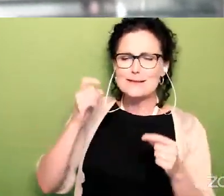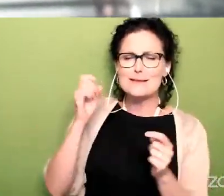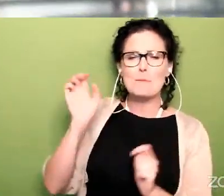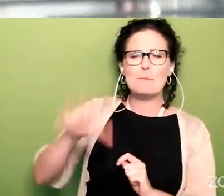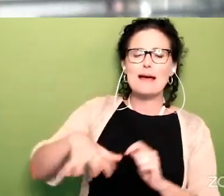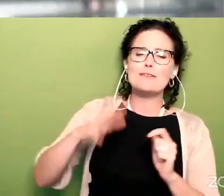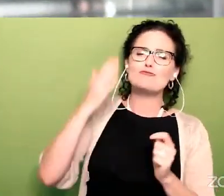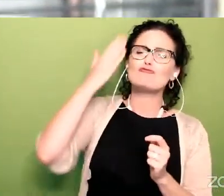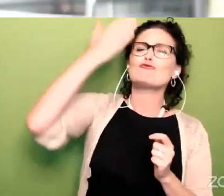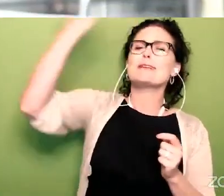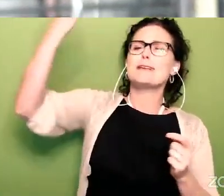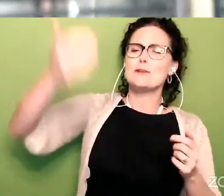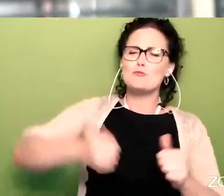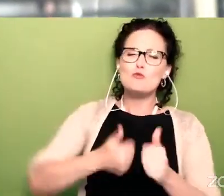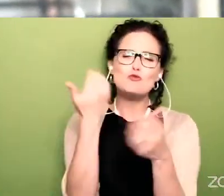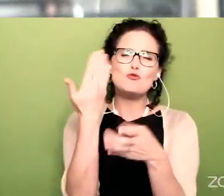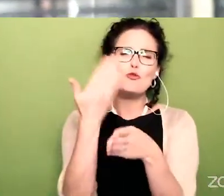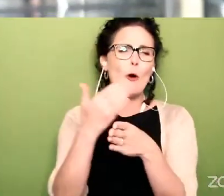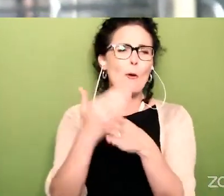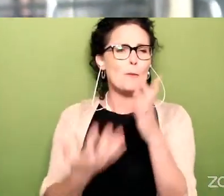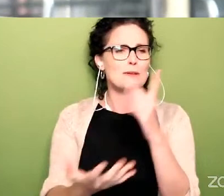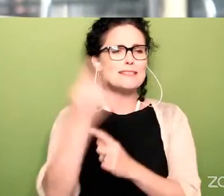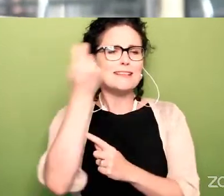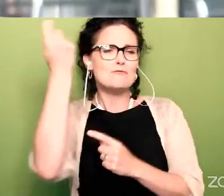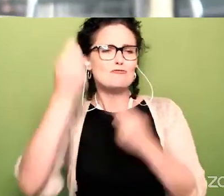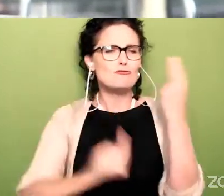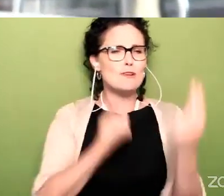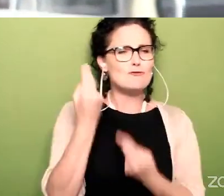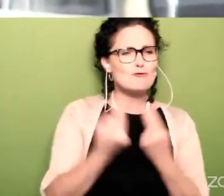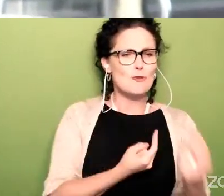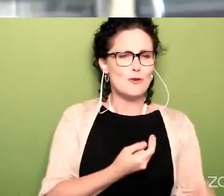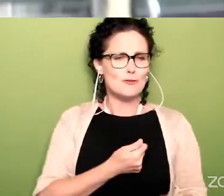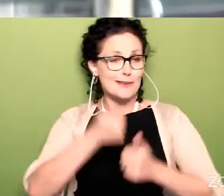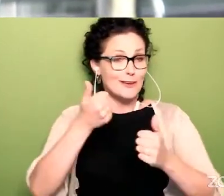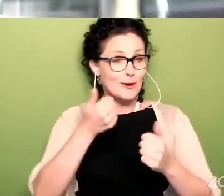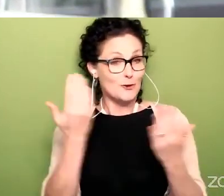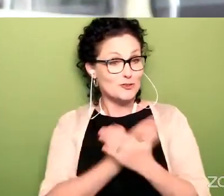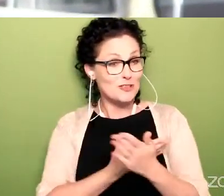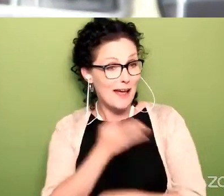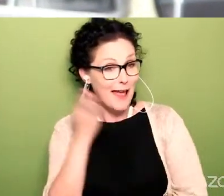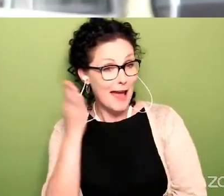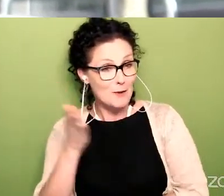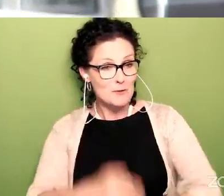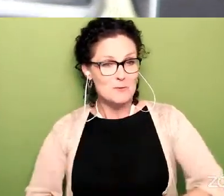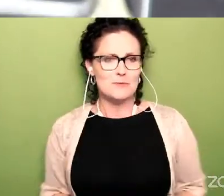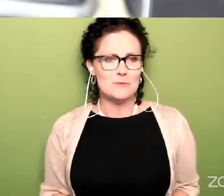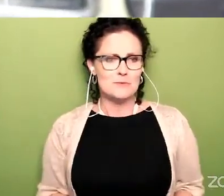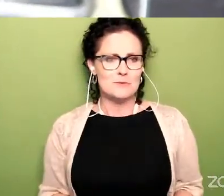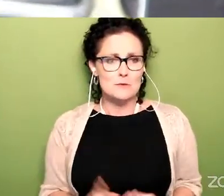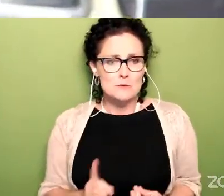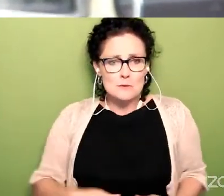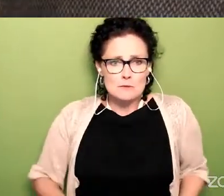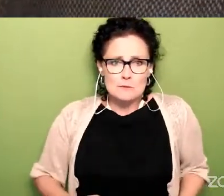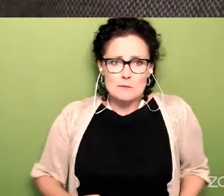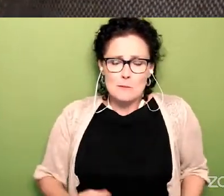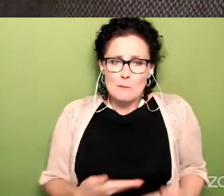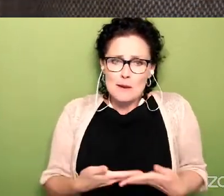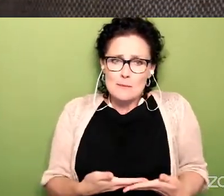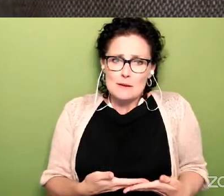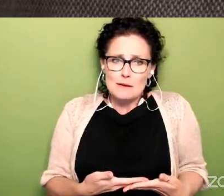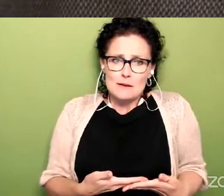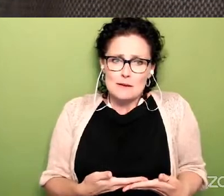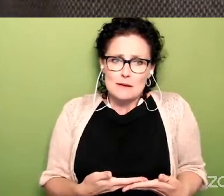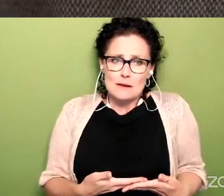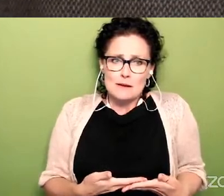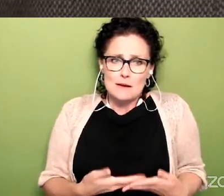Get off the bus, down the hill, through the doors, past the church, turn right, up the hill, on the right,